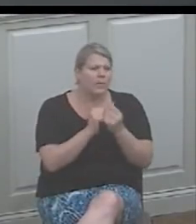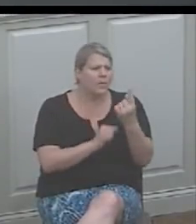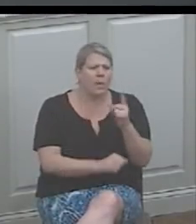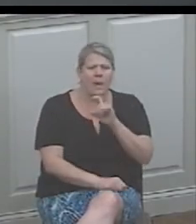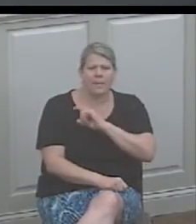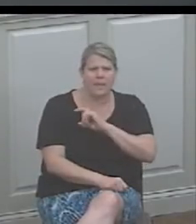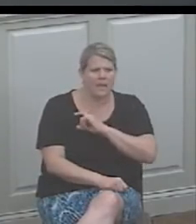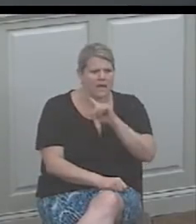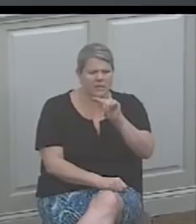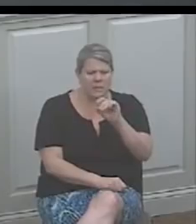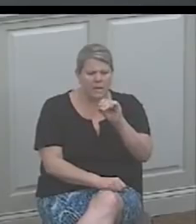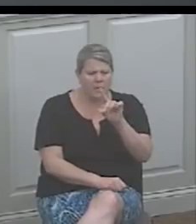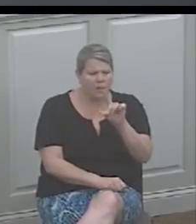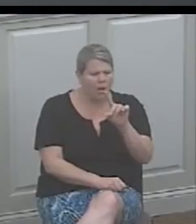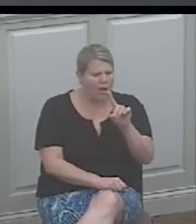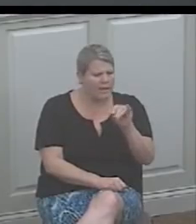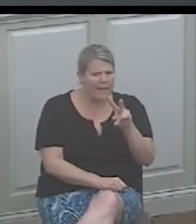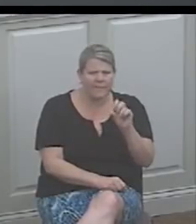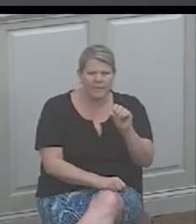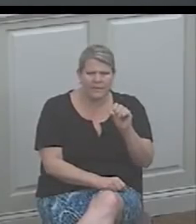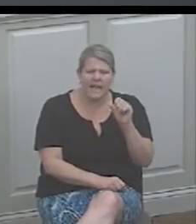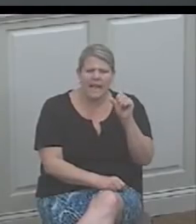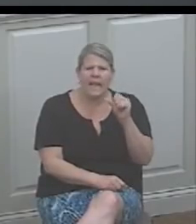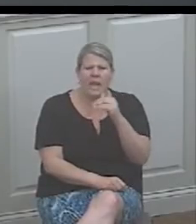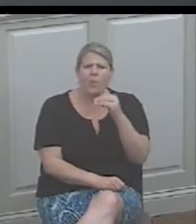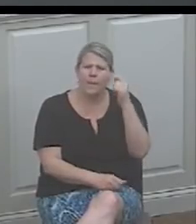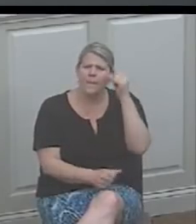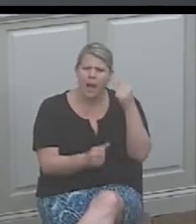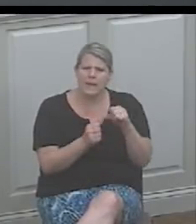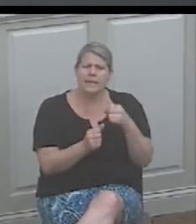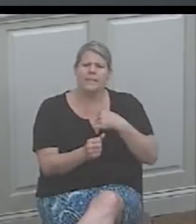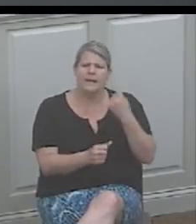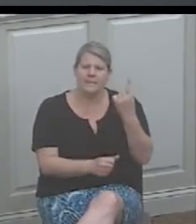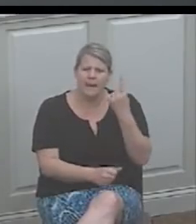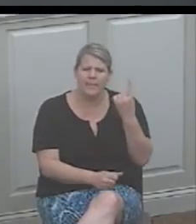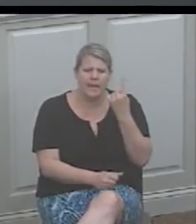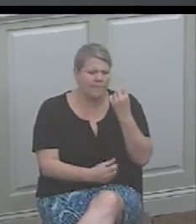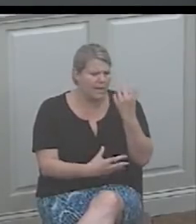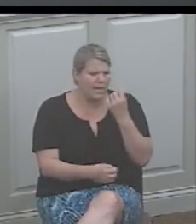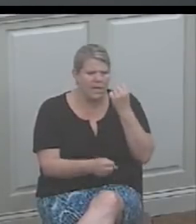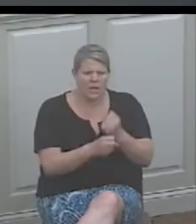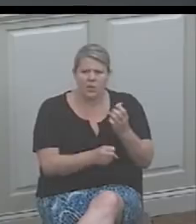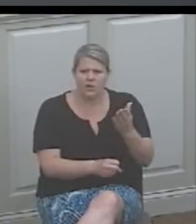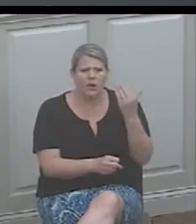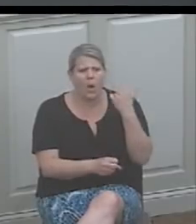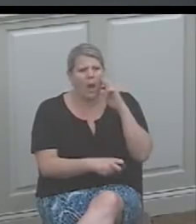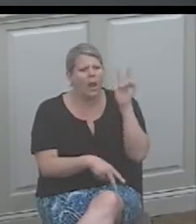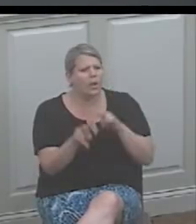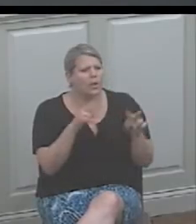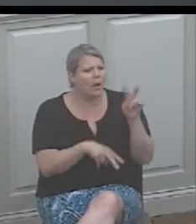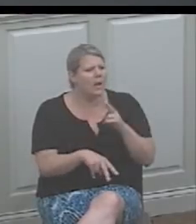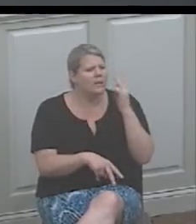Davis, he reminded me of something years ago when I came here. Excuse me. I looked around at some of the guys that I worked with